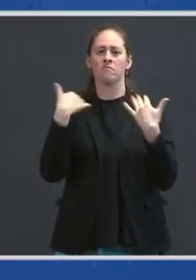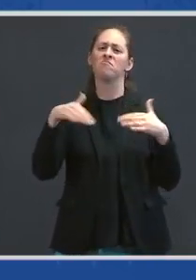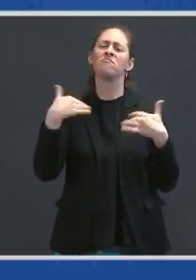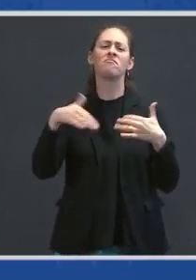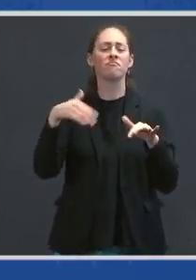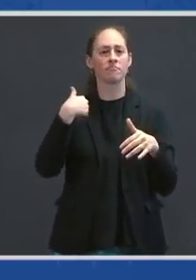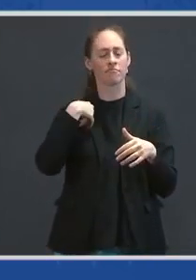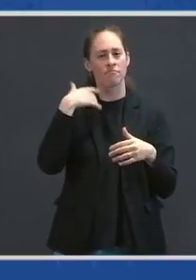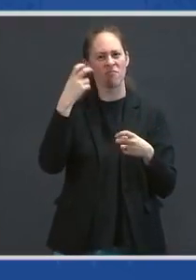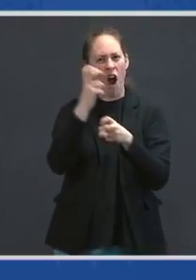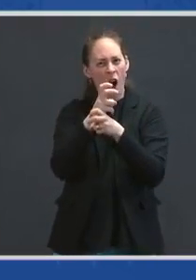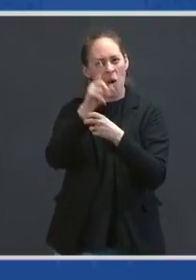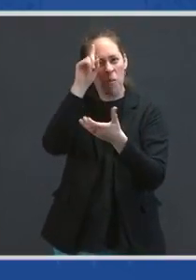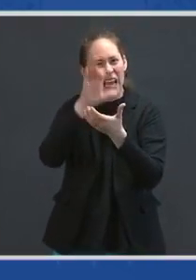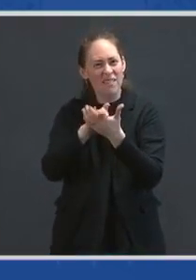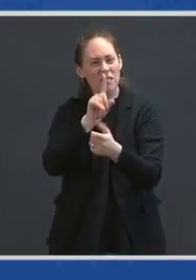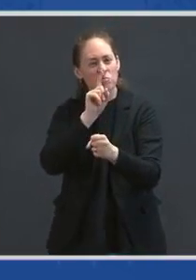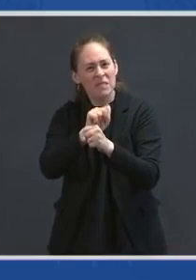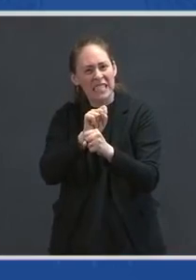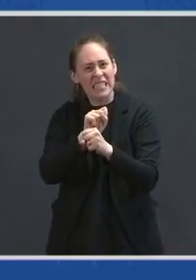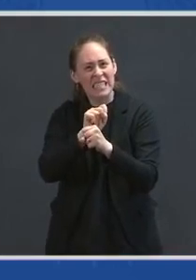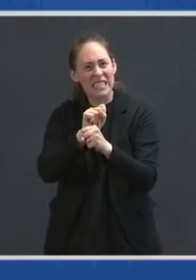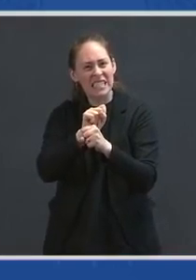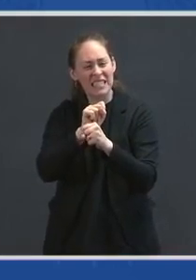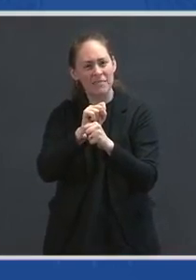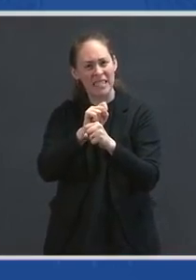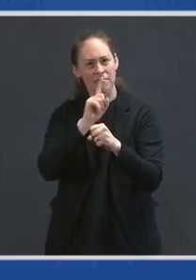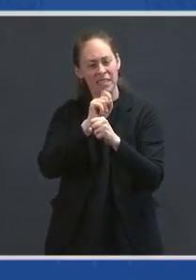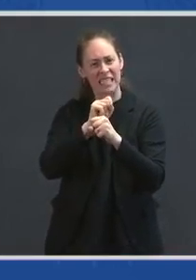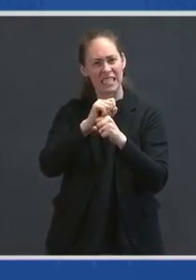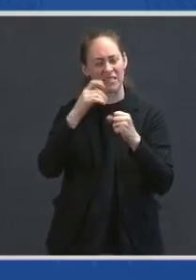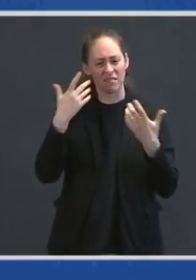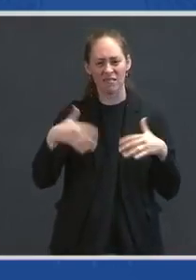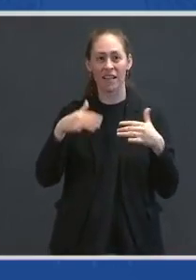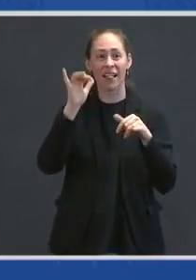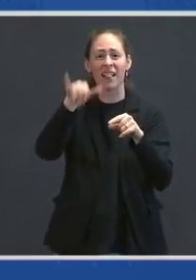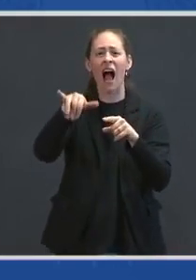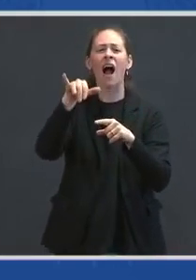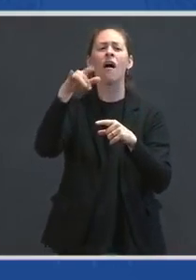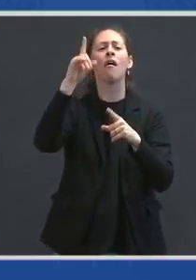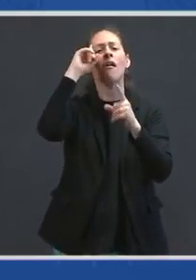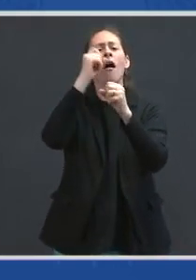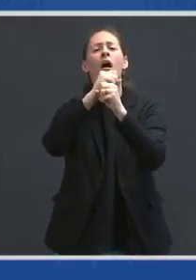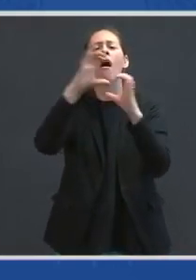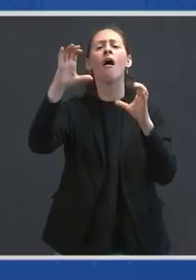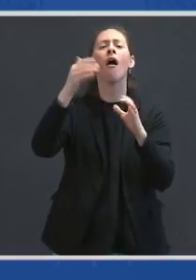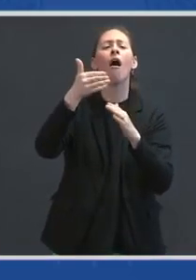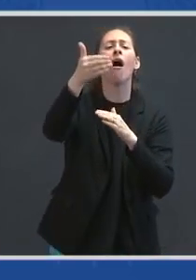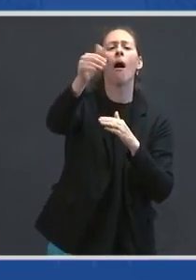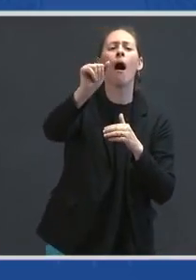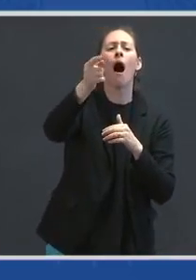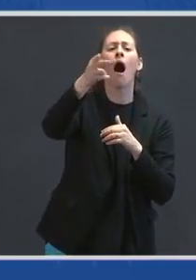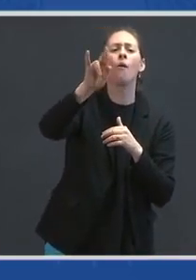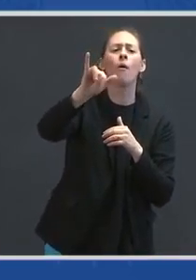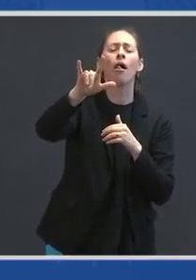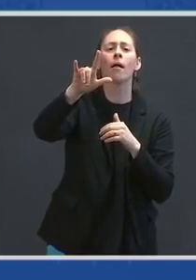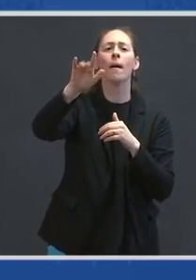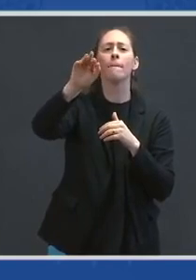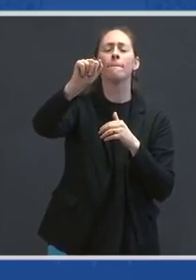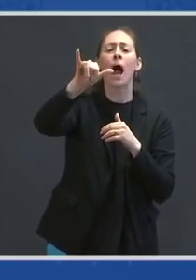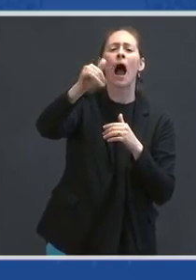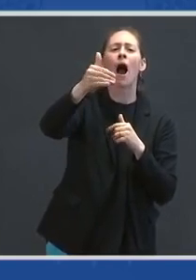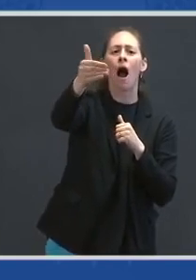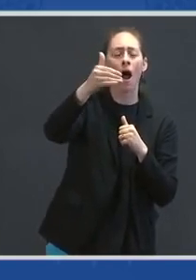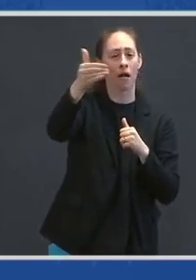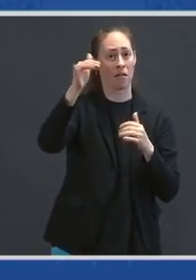effort, maybe as late as April or May, where many predict that instead of long lines of